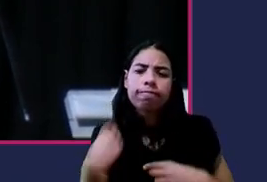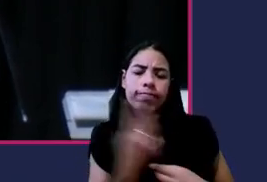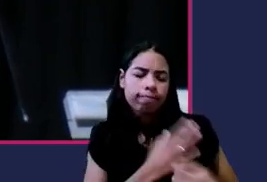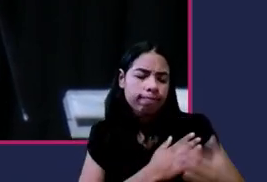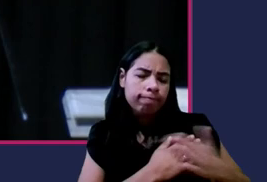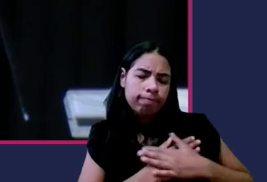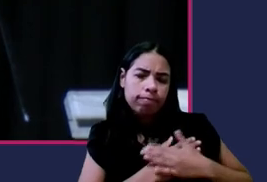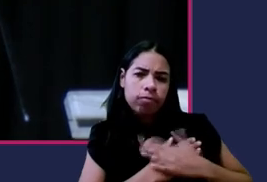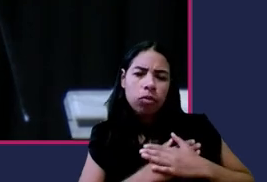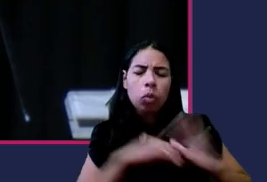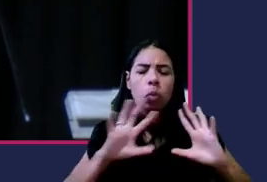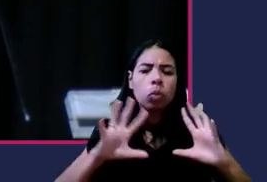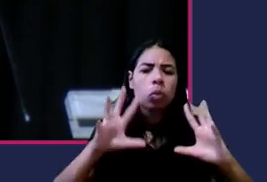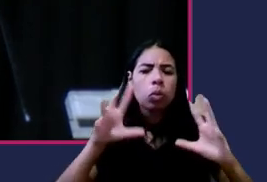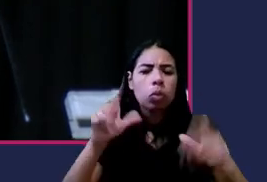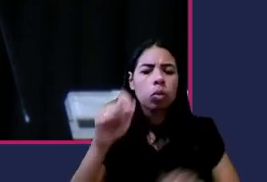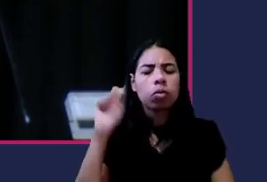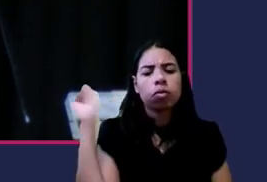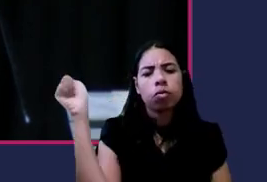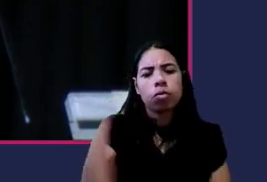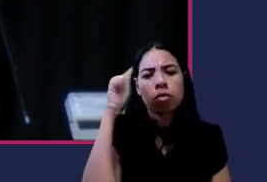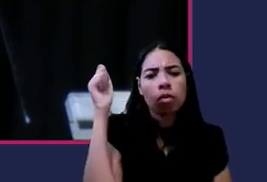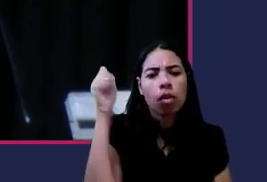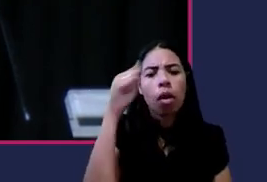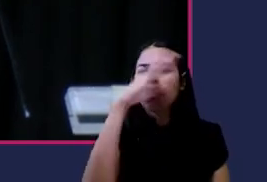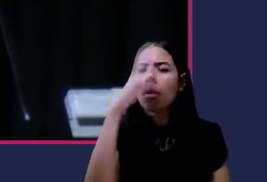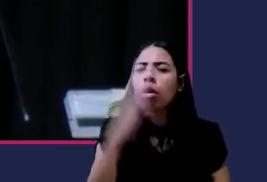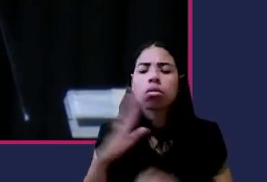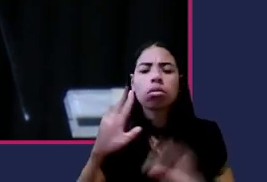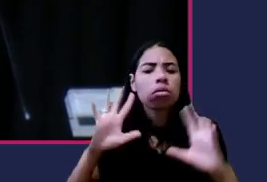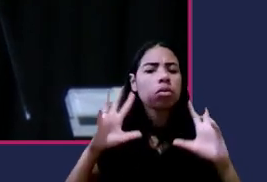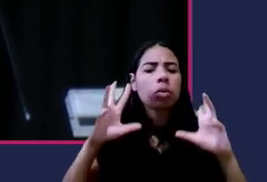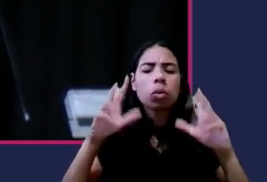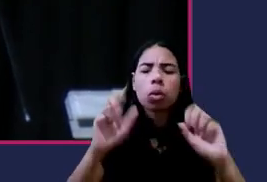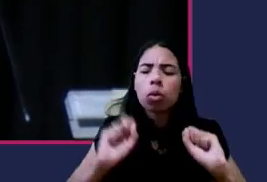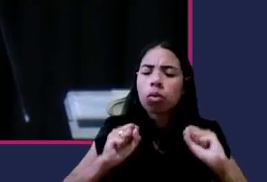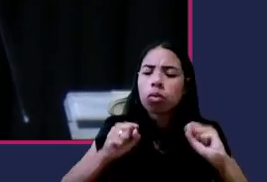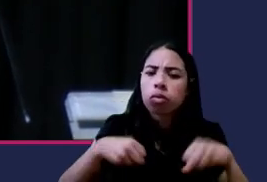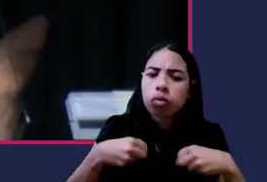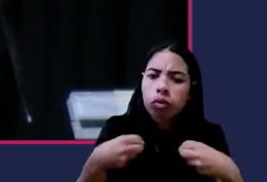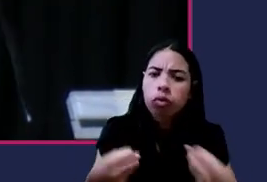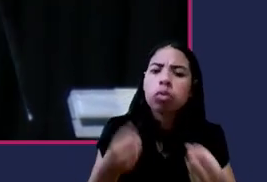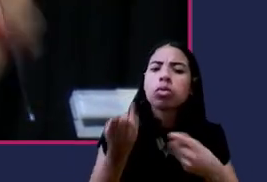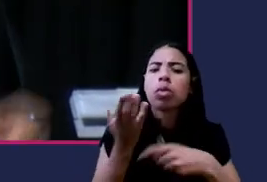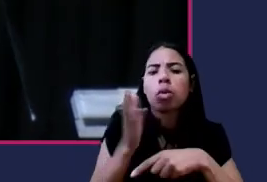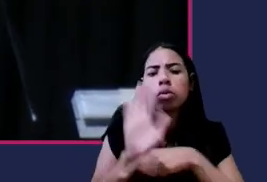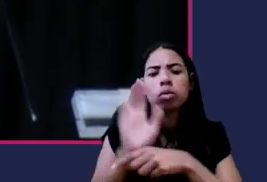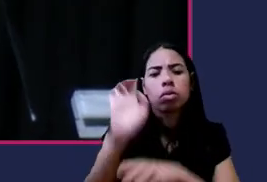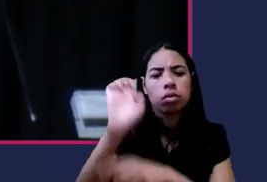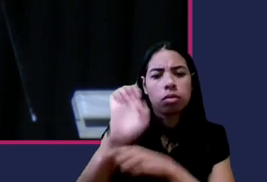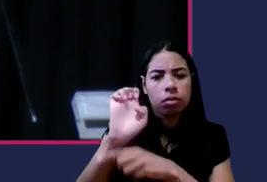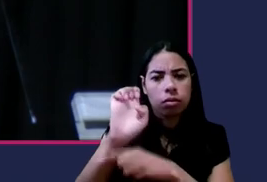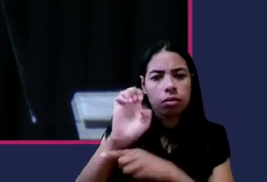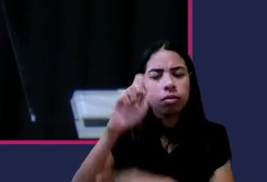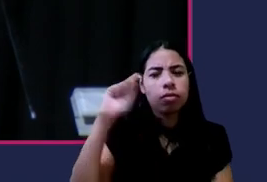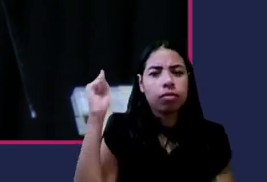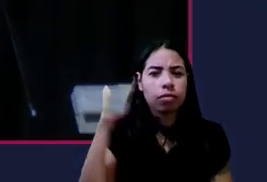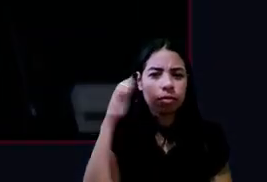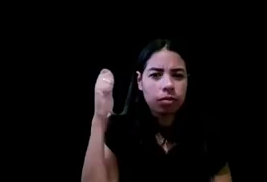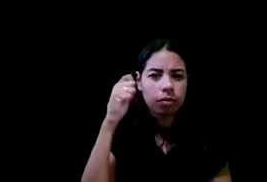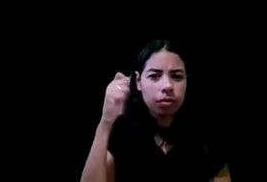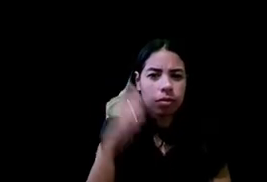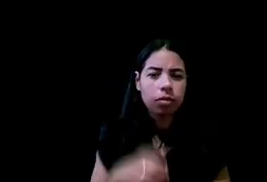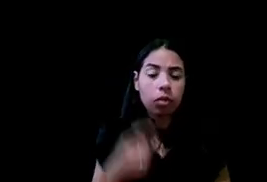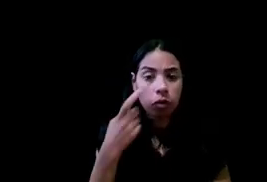our solidarity and care for our gauchos and all Brazilians who have dedicated to